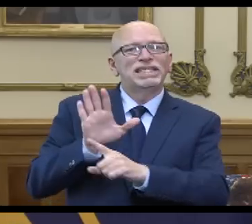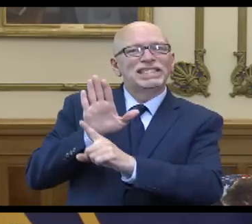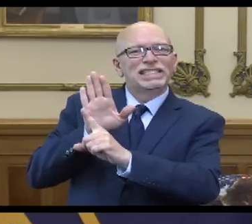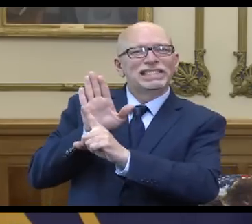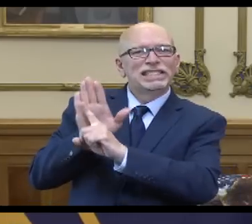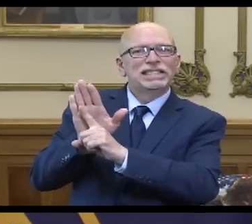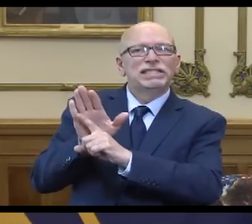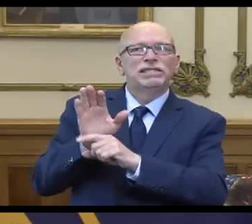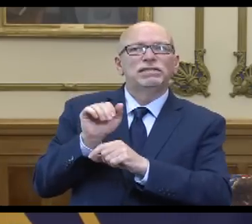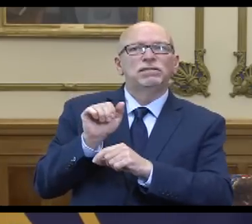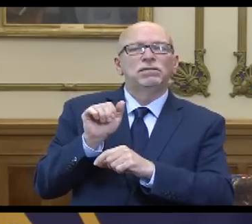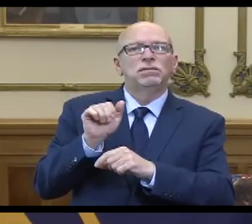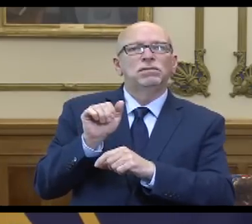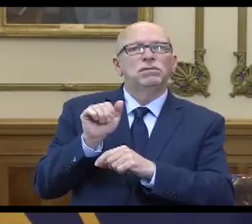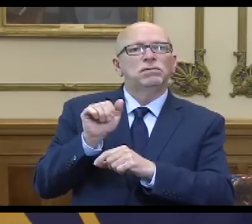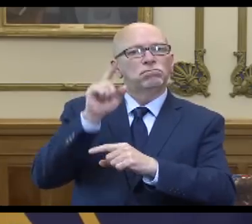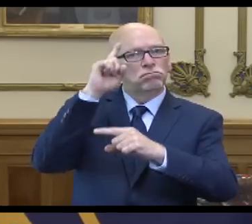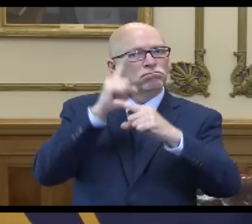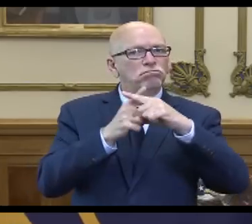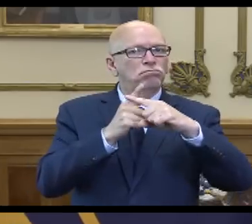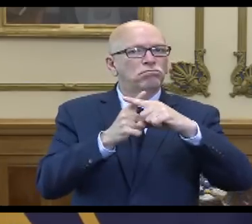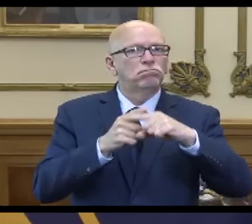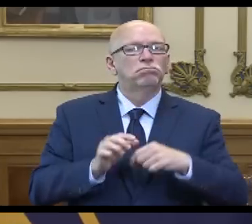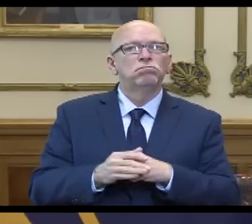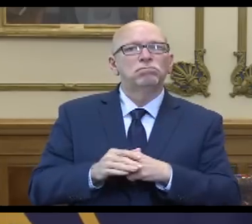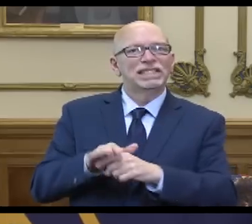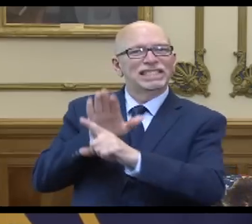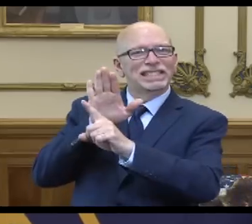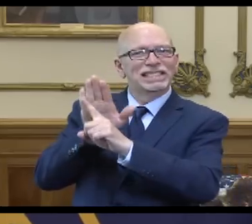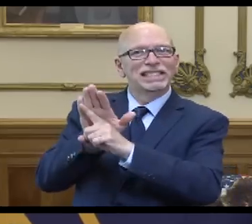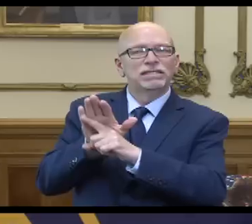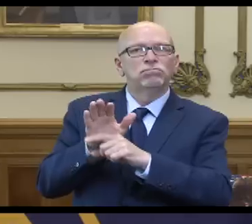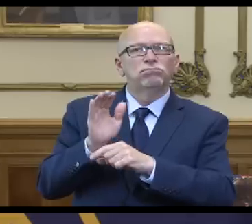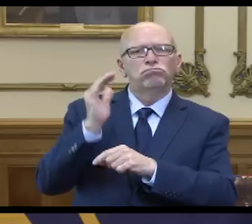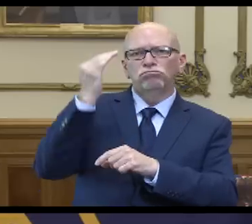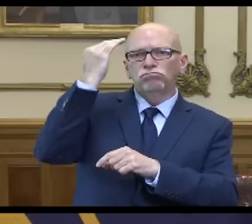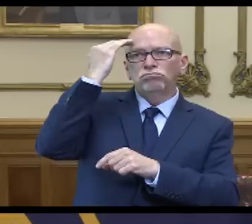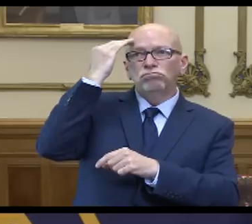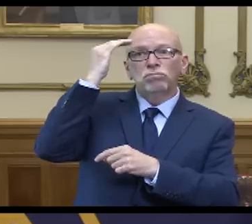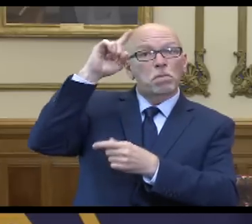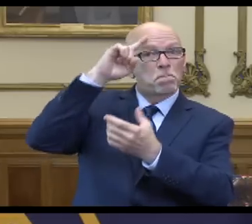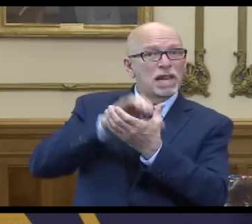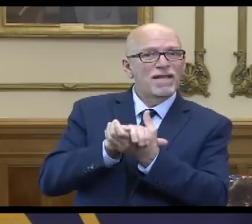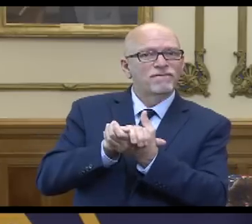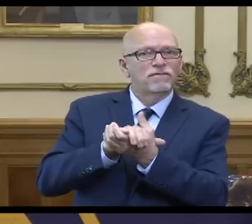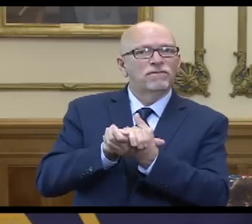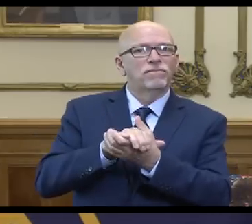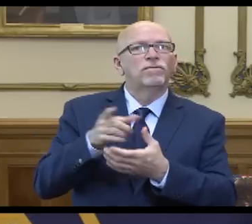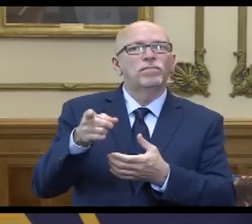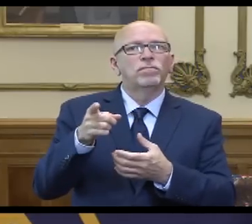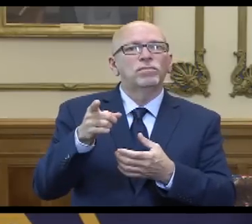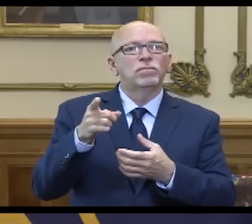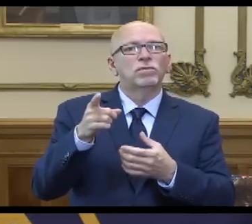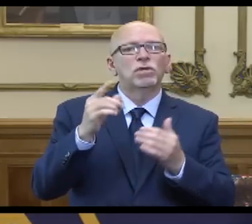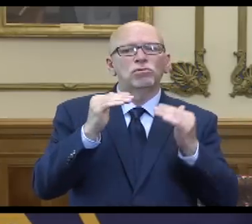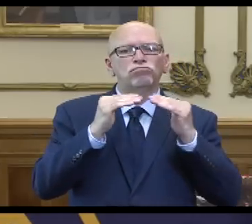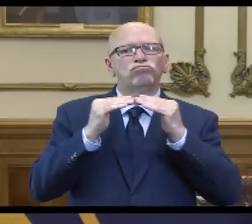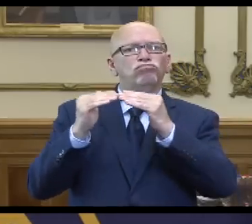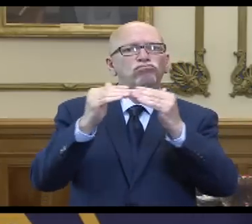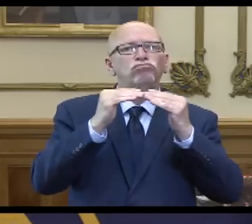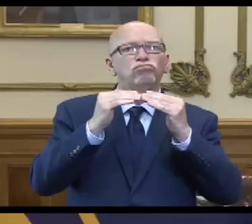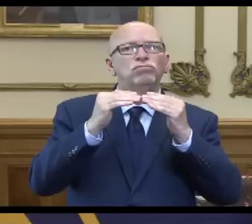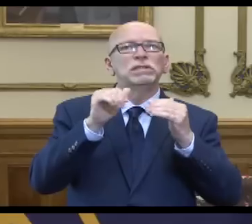his optimism, his knowledge or belief that the Bank of Justice was not,